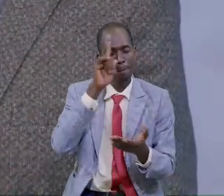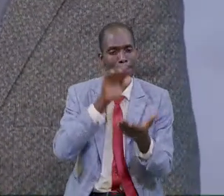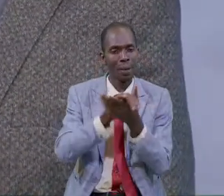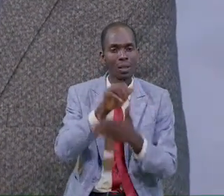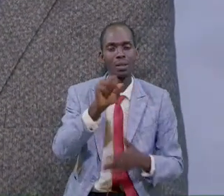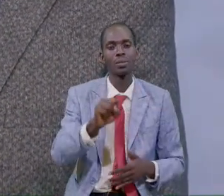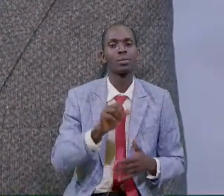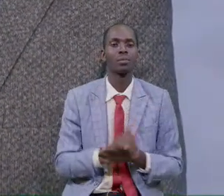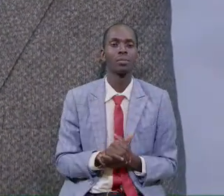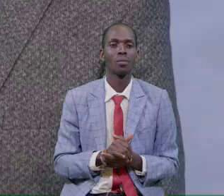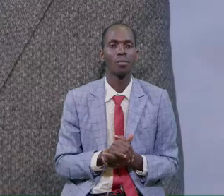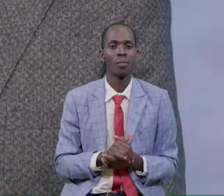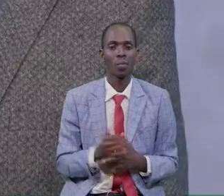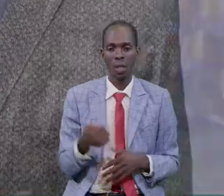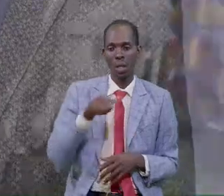Any believer